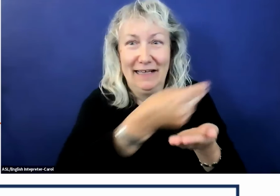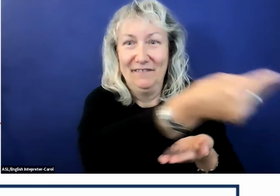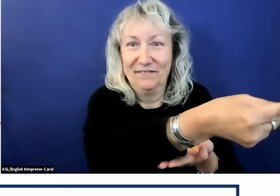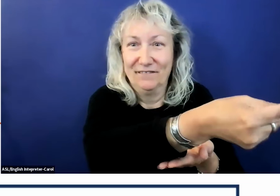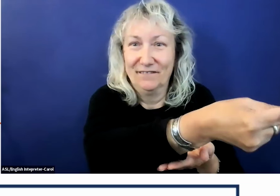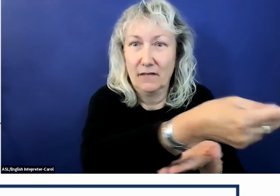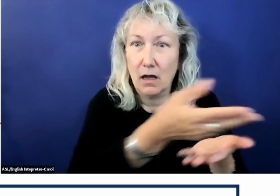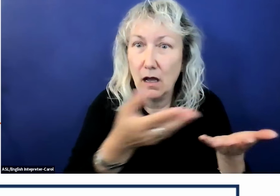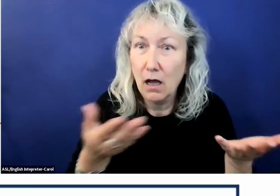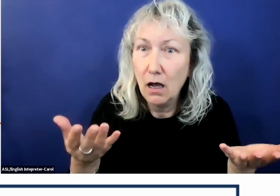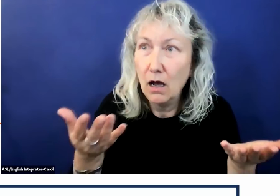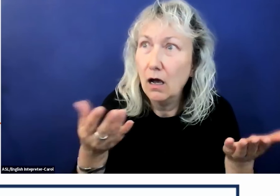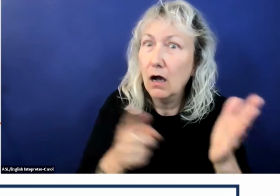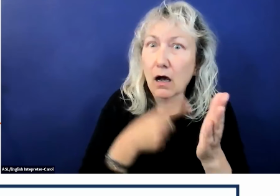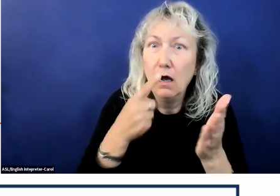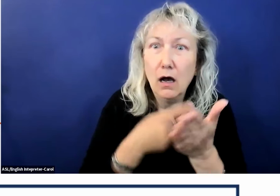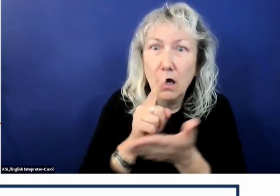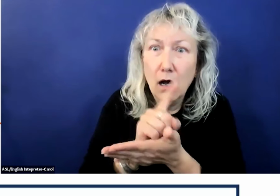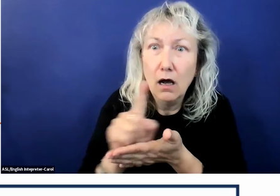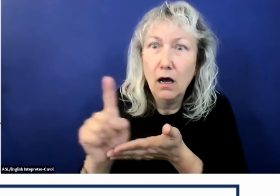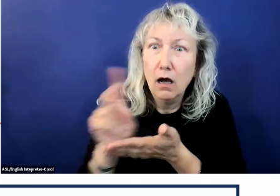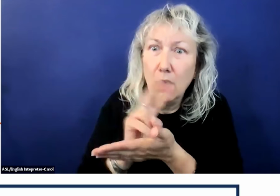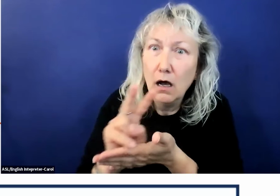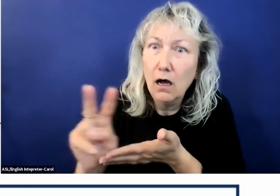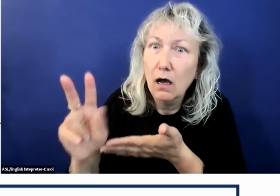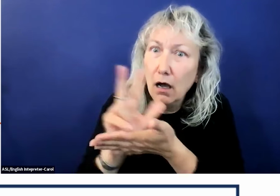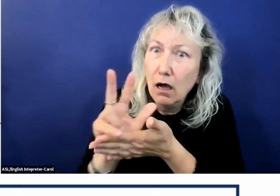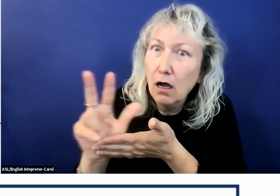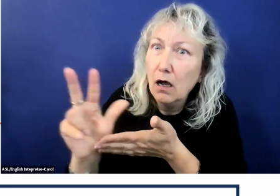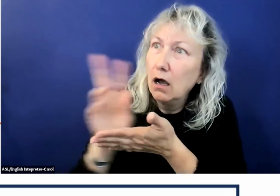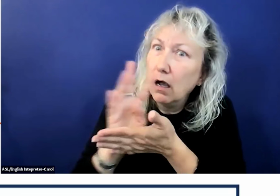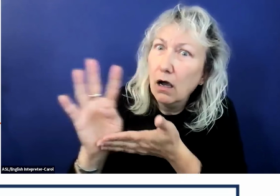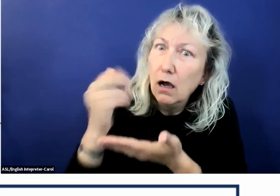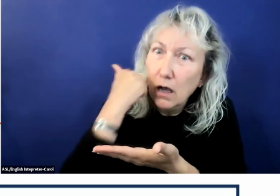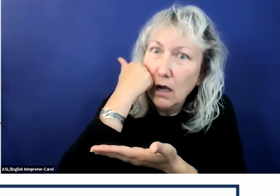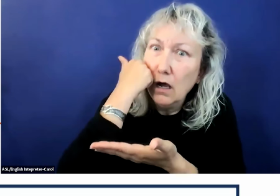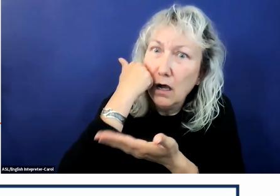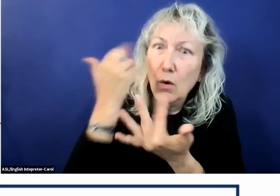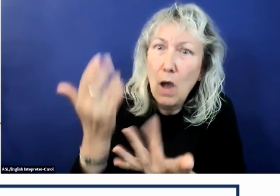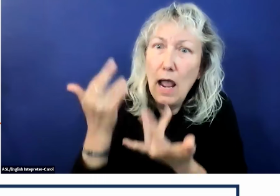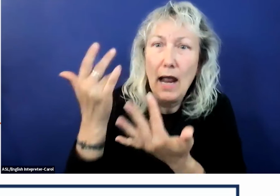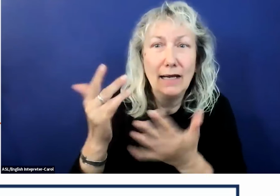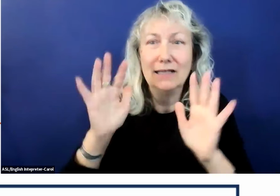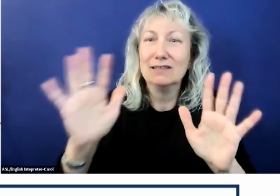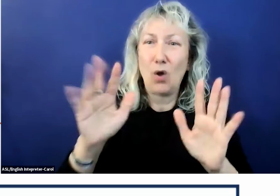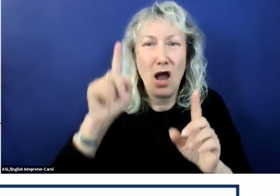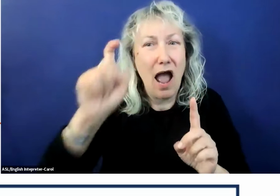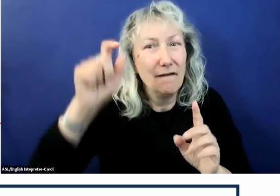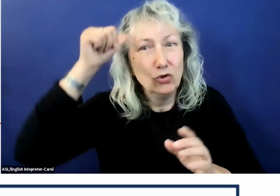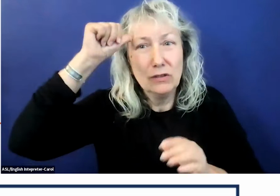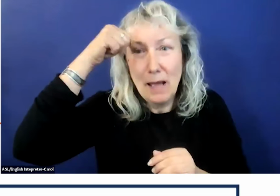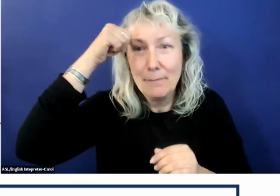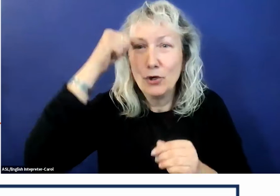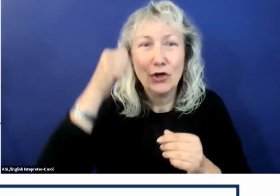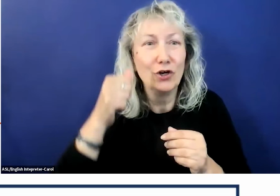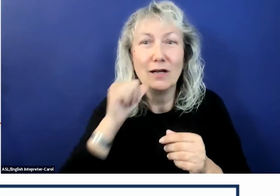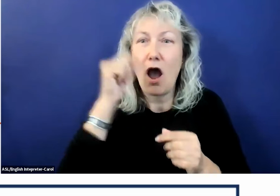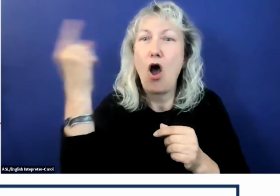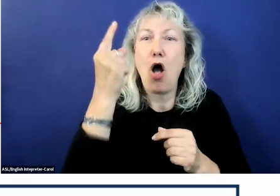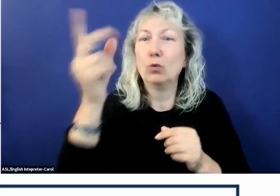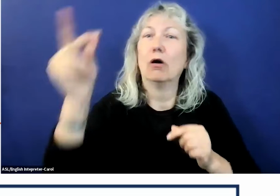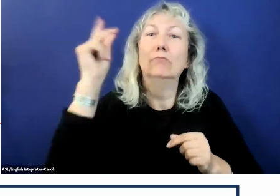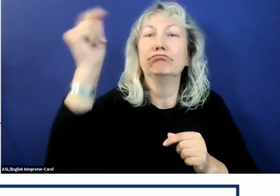for the authorization from insurance. So it's also something to keep in mind and to plan for. So we